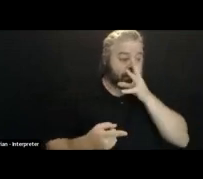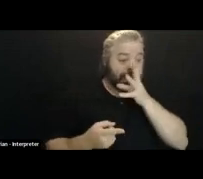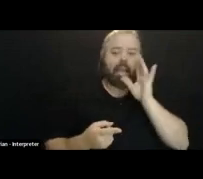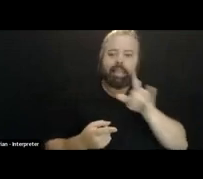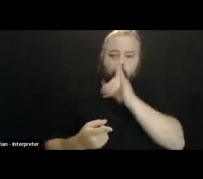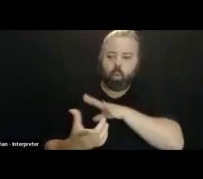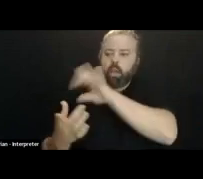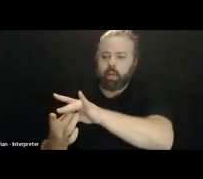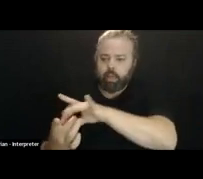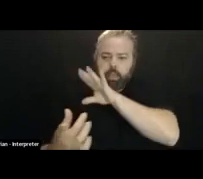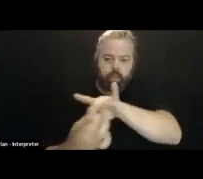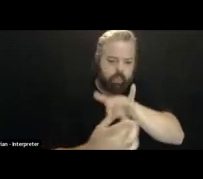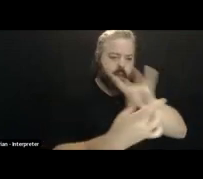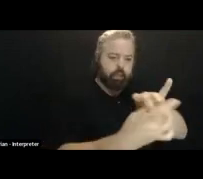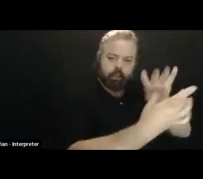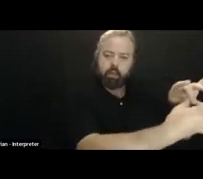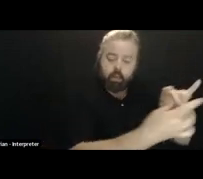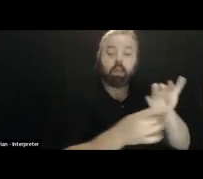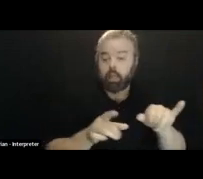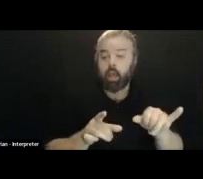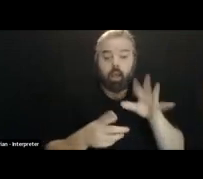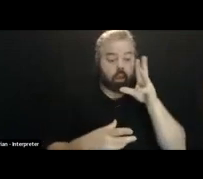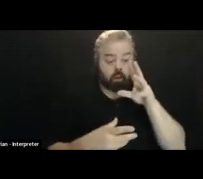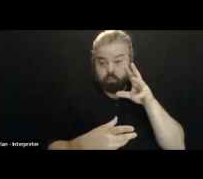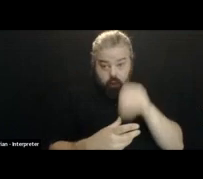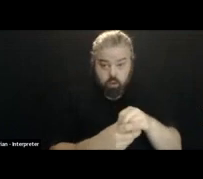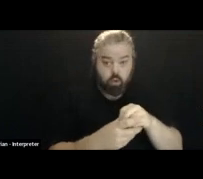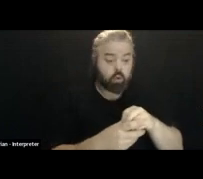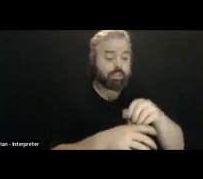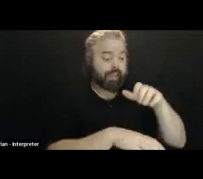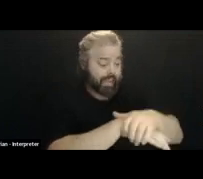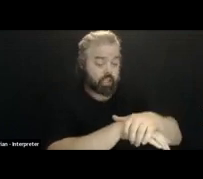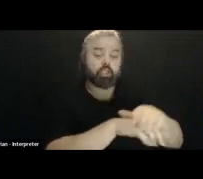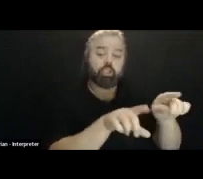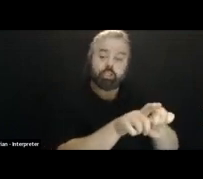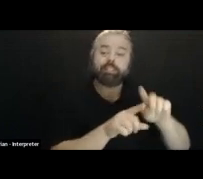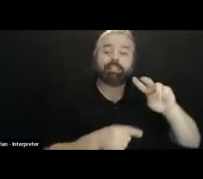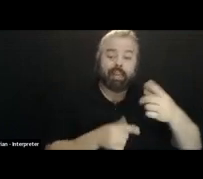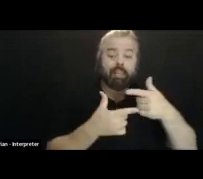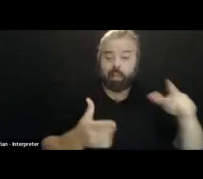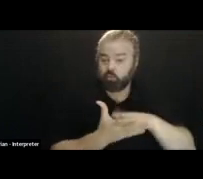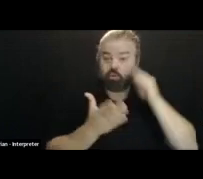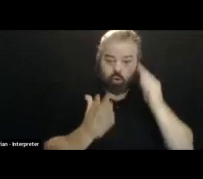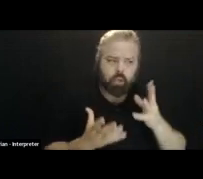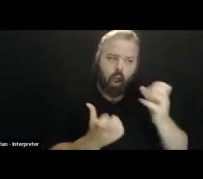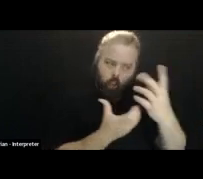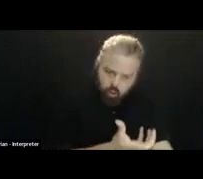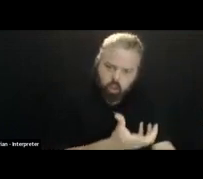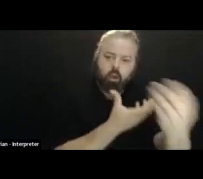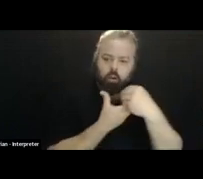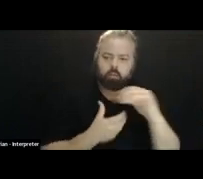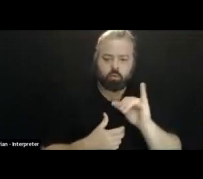also includes sort of our English as a second language learners. We really want to be inclusive of